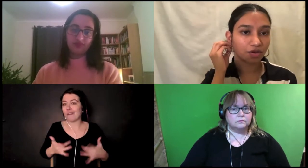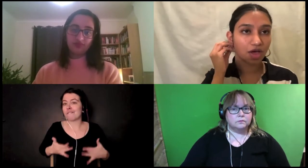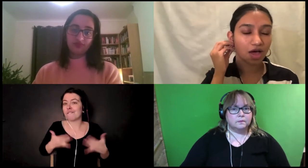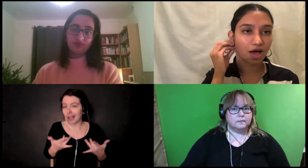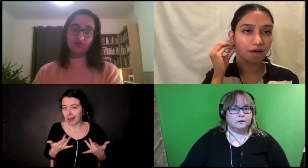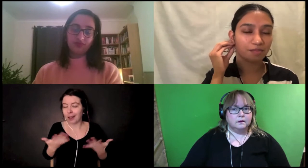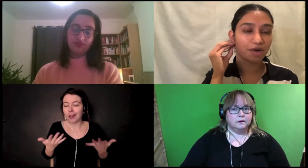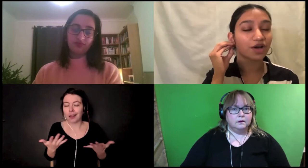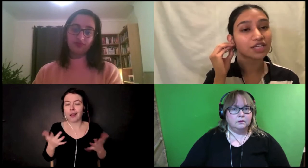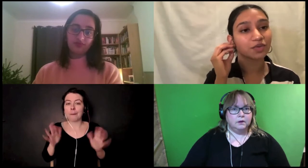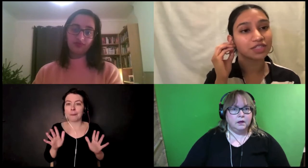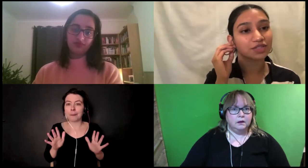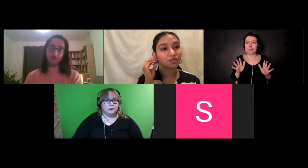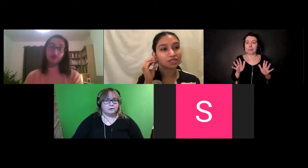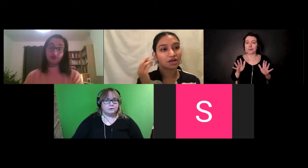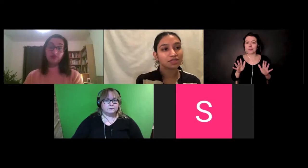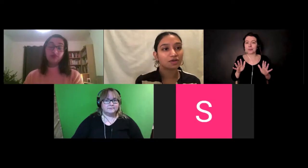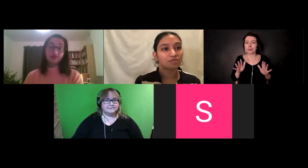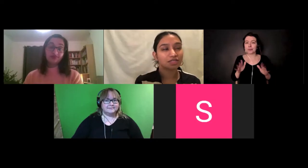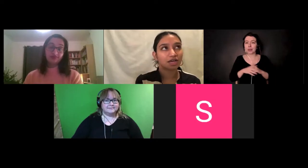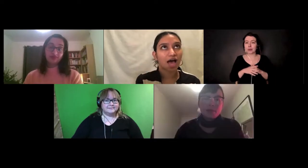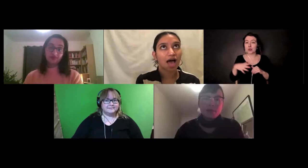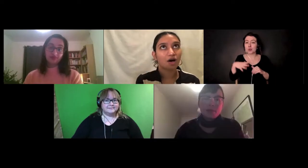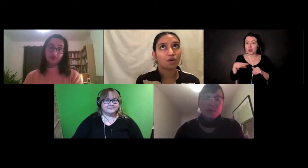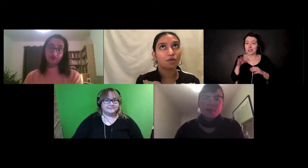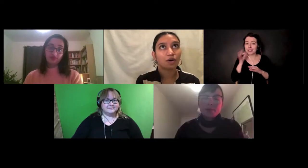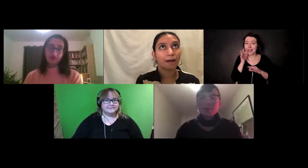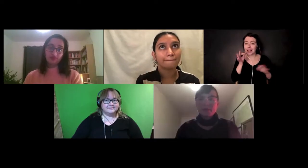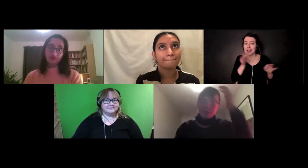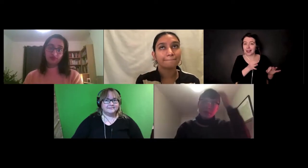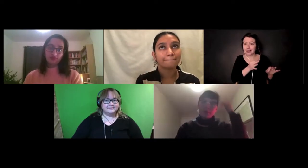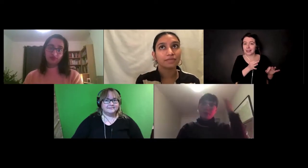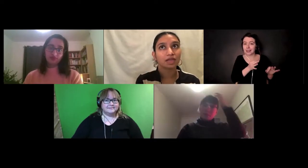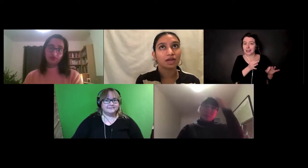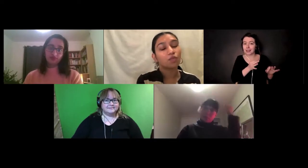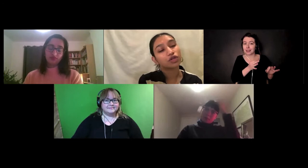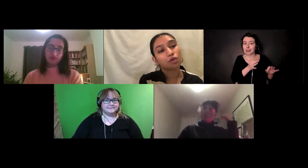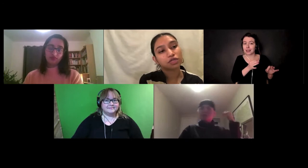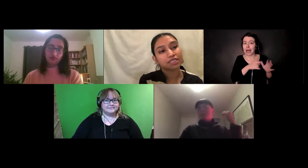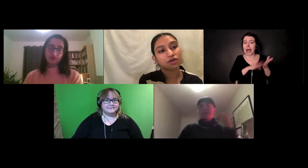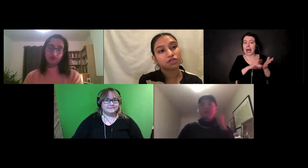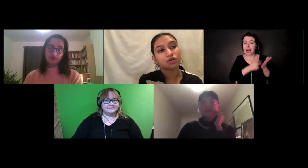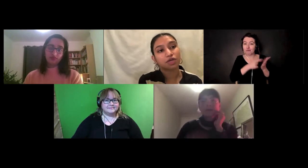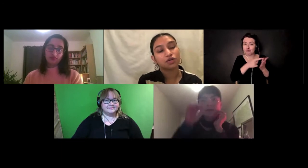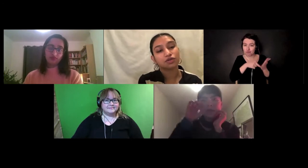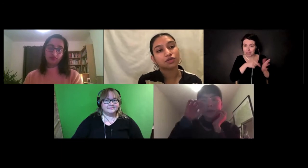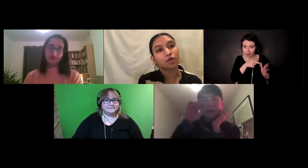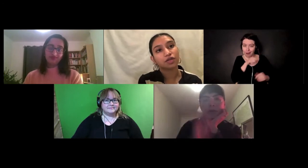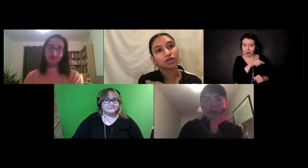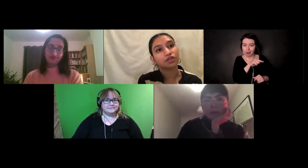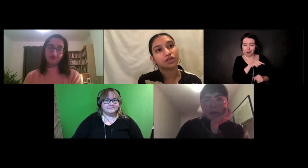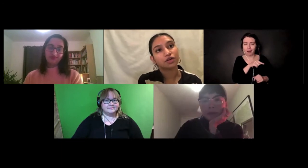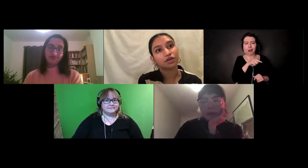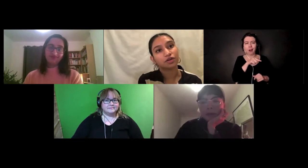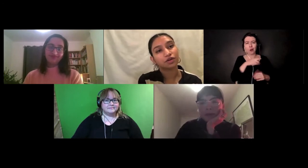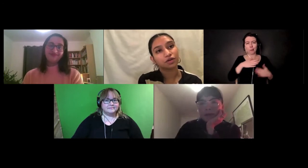you. But I actually wanted to ask you, Amrita, how, like, what your body tells you when you do the work that